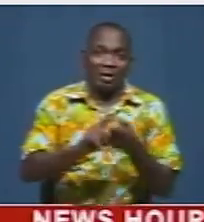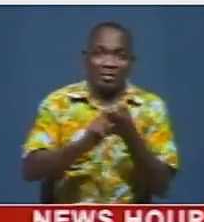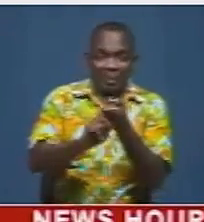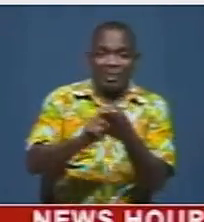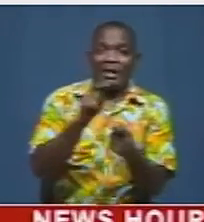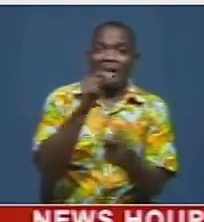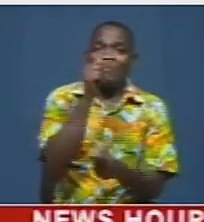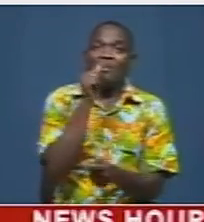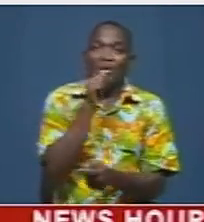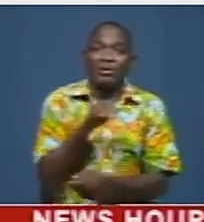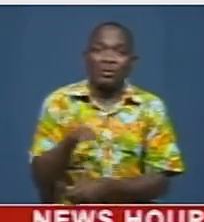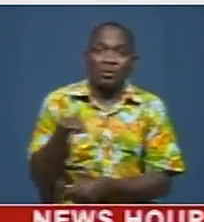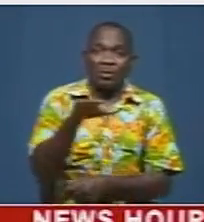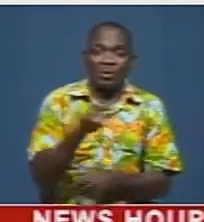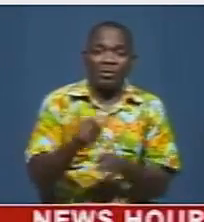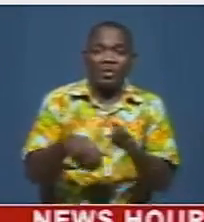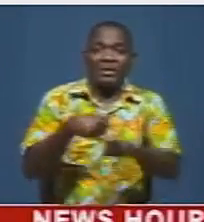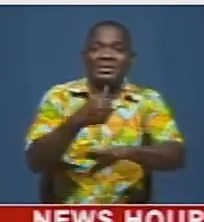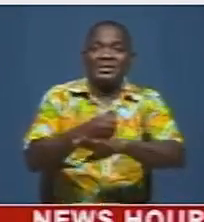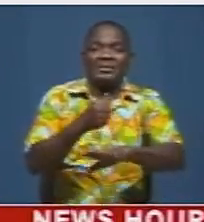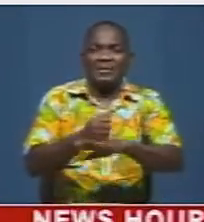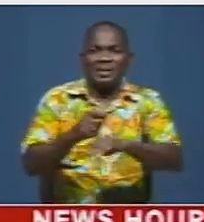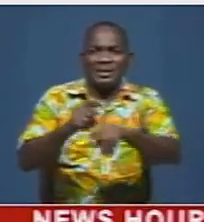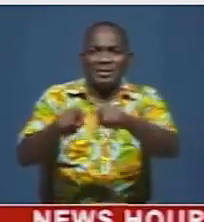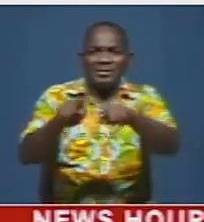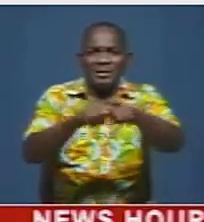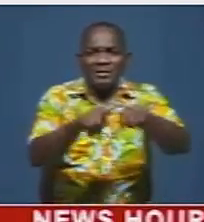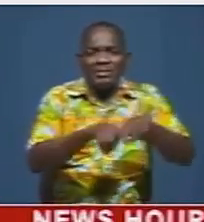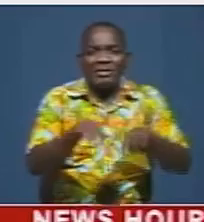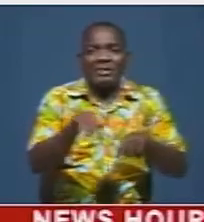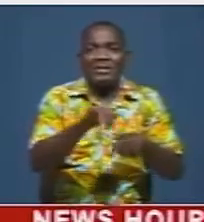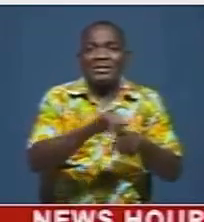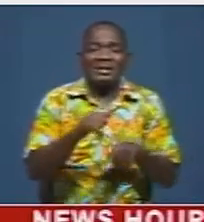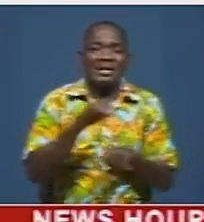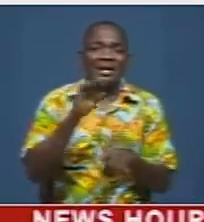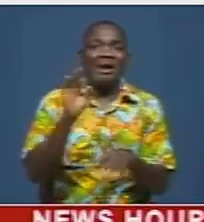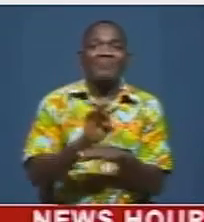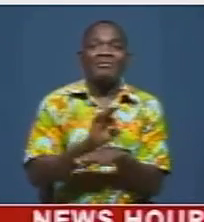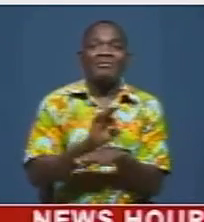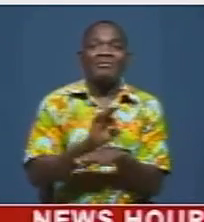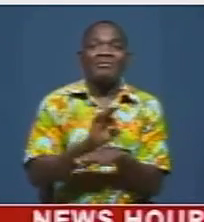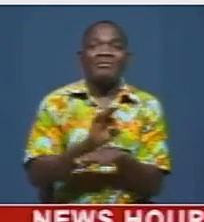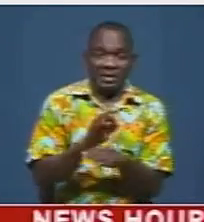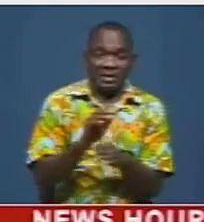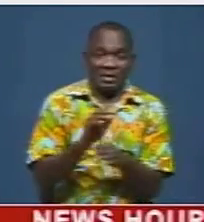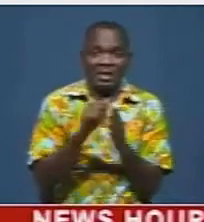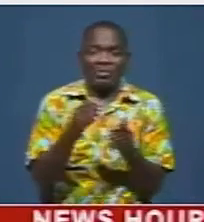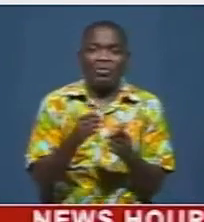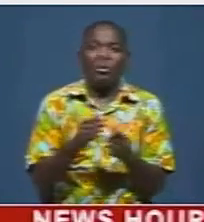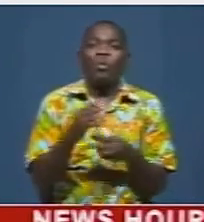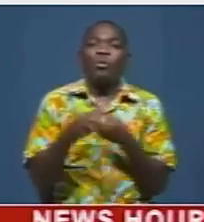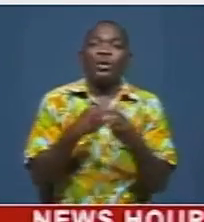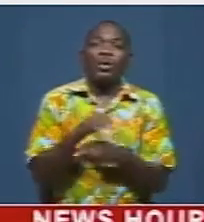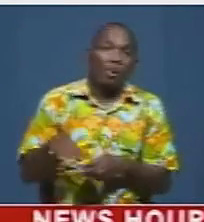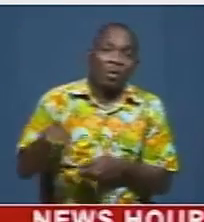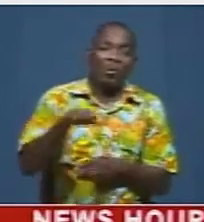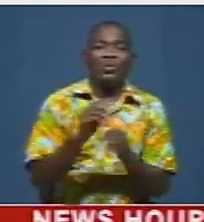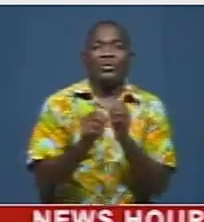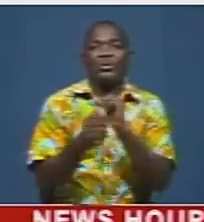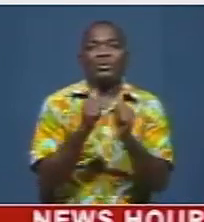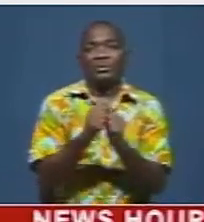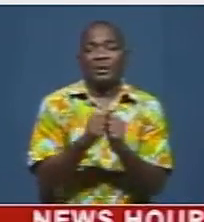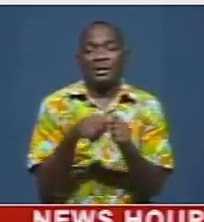private sector to establish similar modern factories which will be globally competitive and